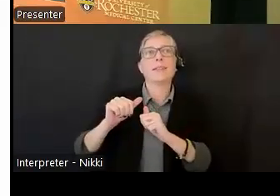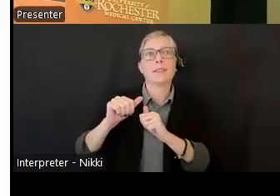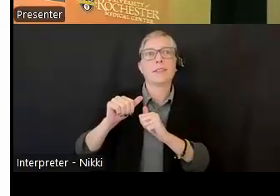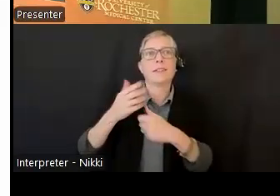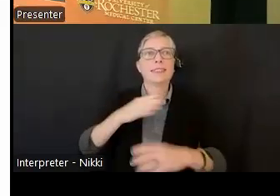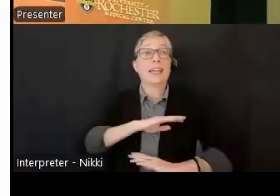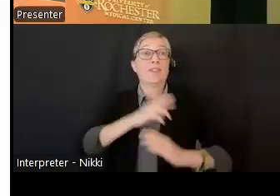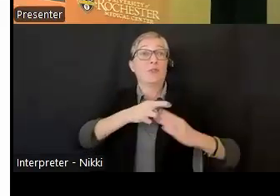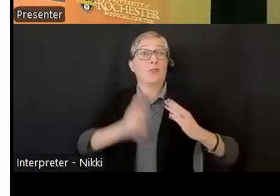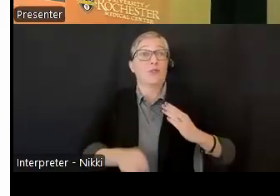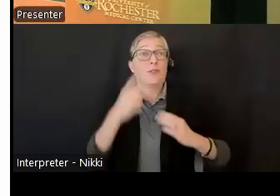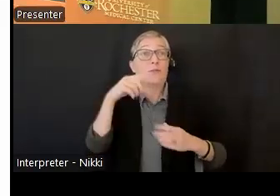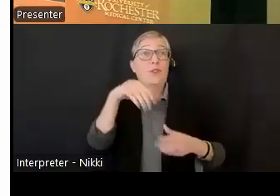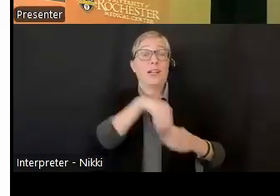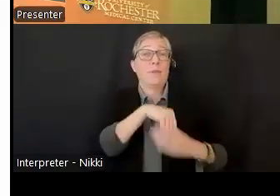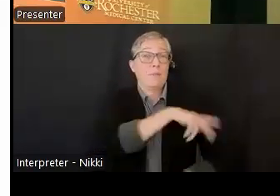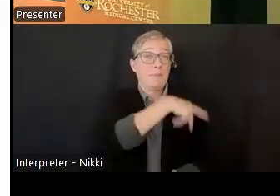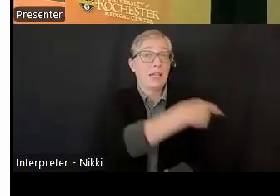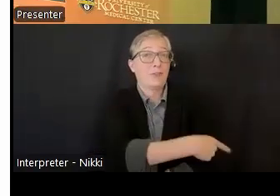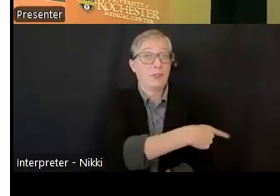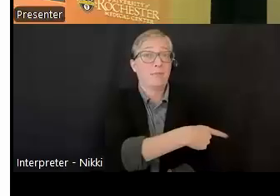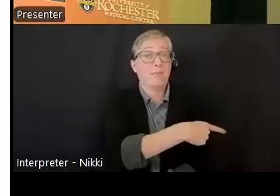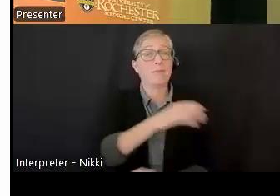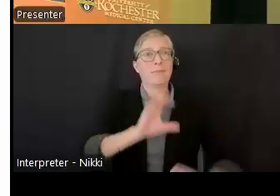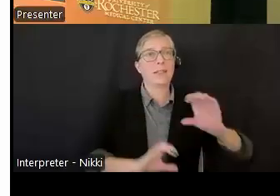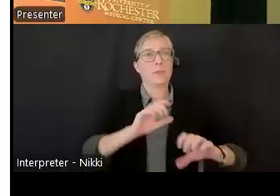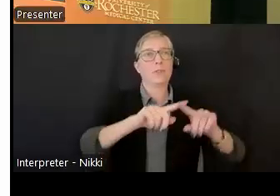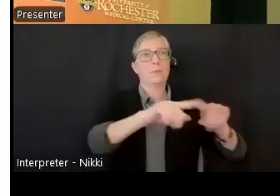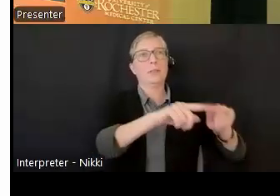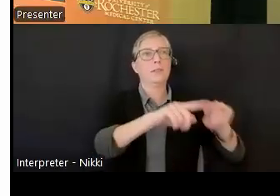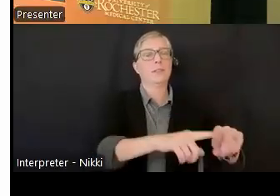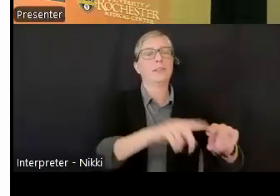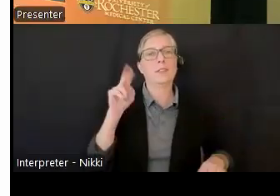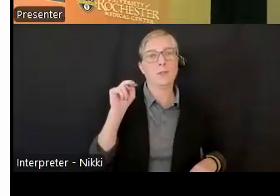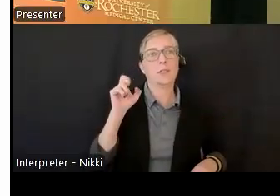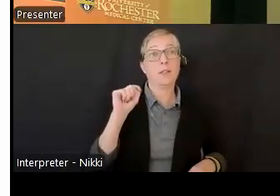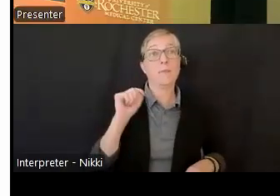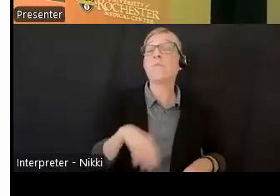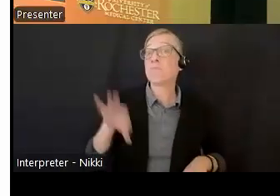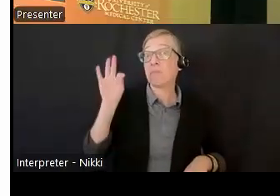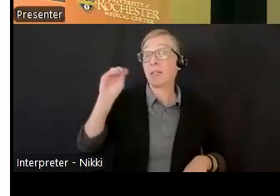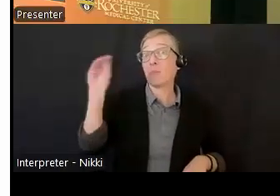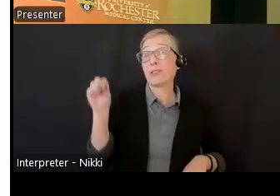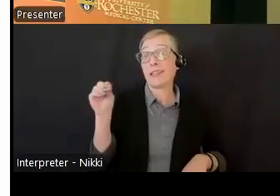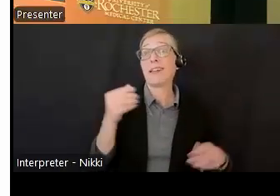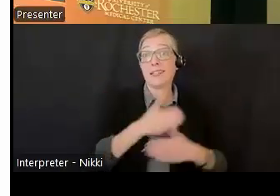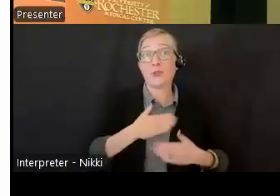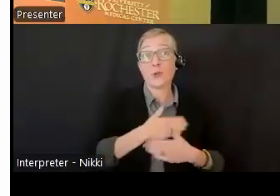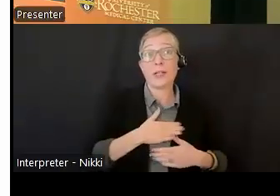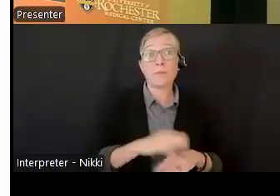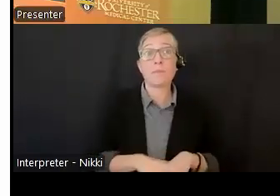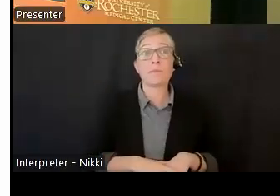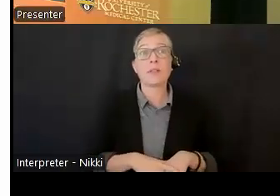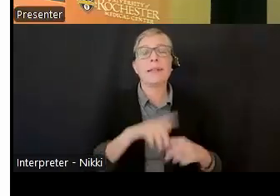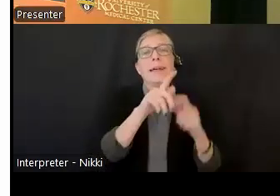Overall, about 90% enjoyed interacting with the platform. The customization did differ across age groups, with